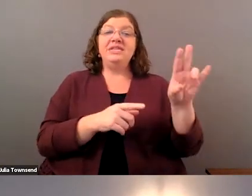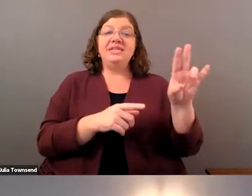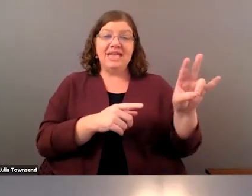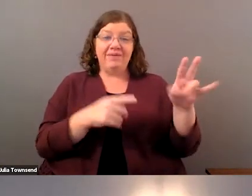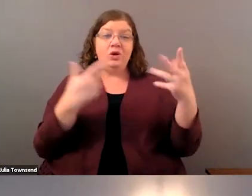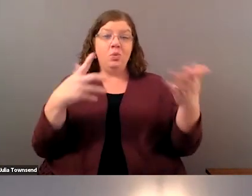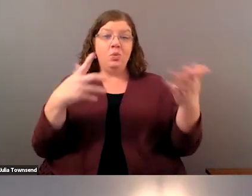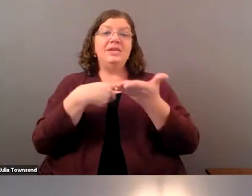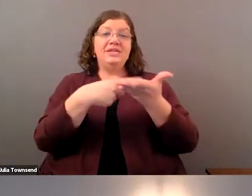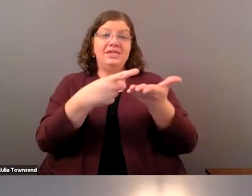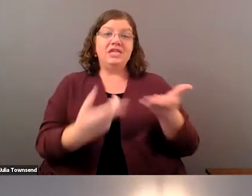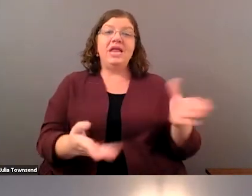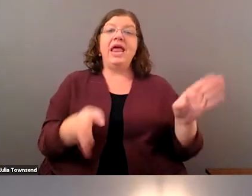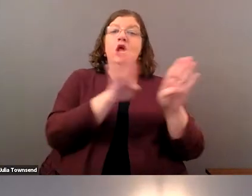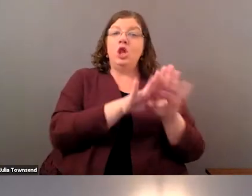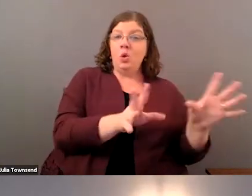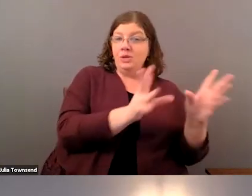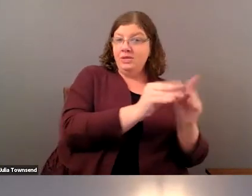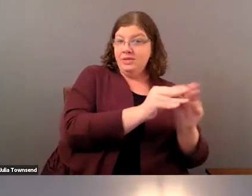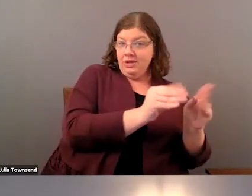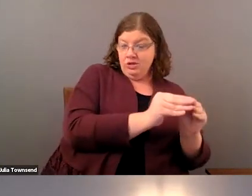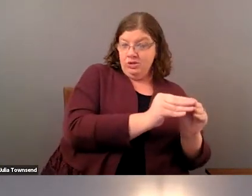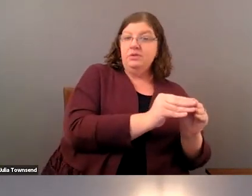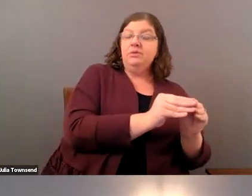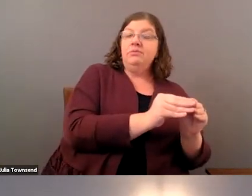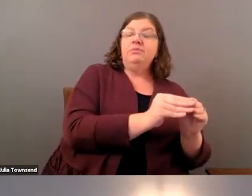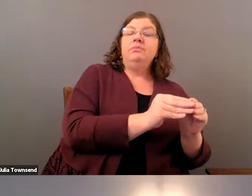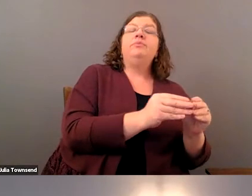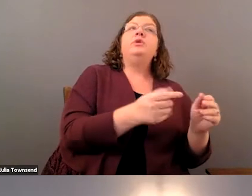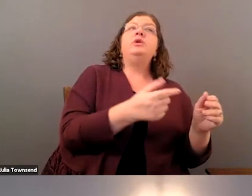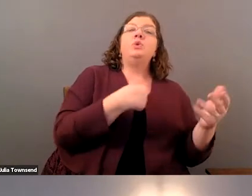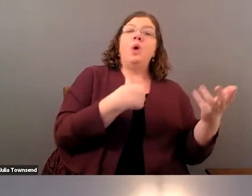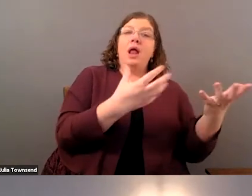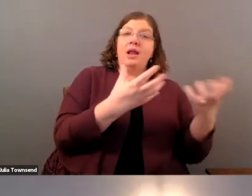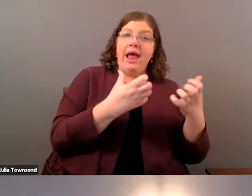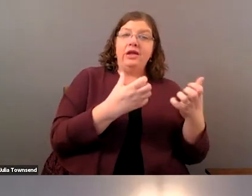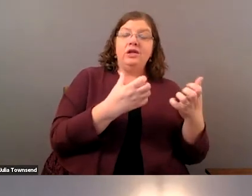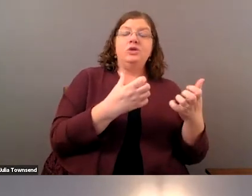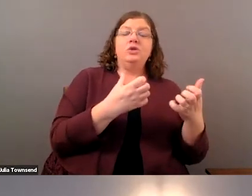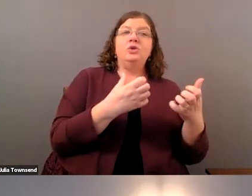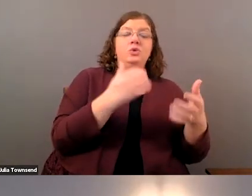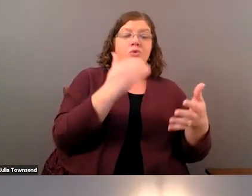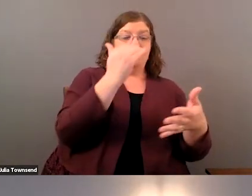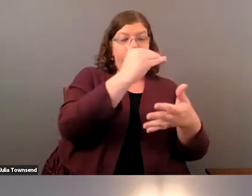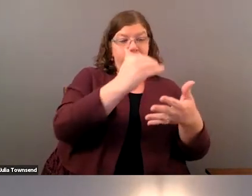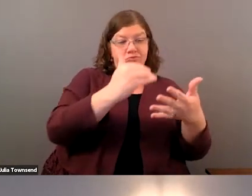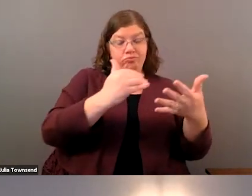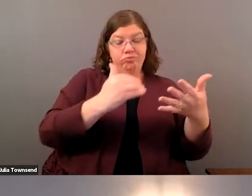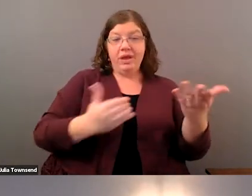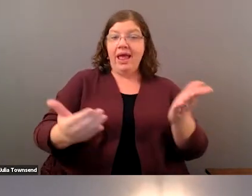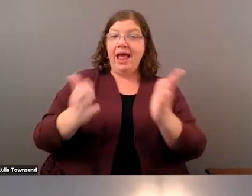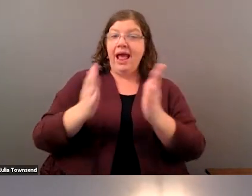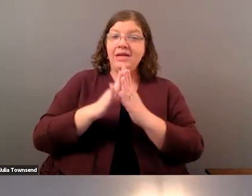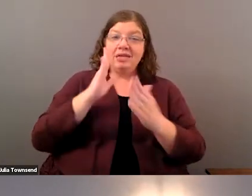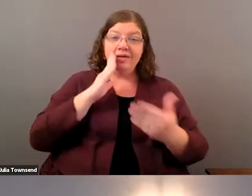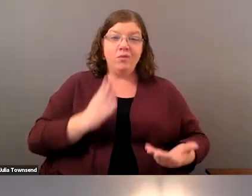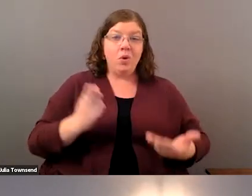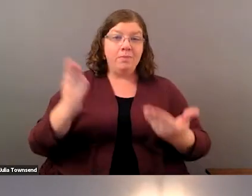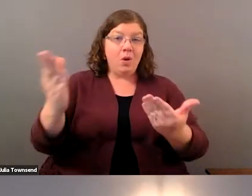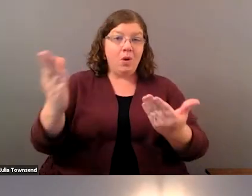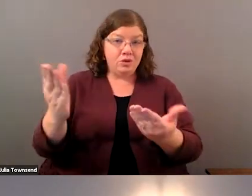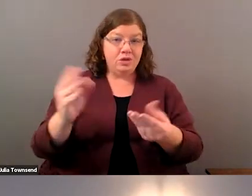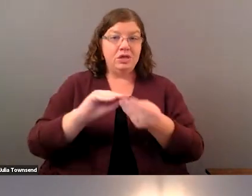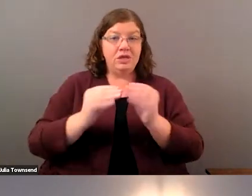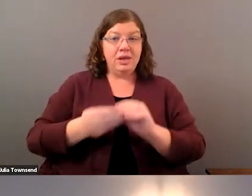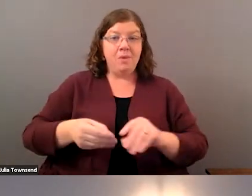in closed session. And so I'd like to go through them one by one, asking for the motions. Number